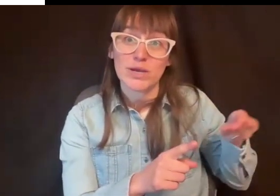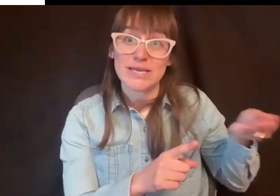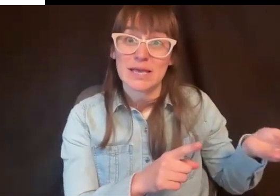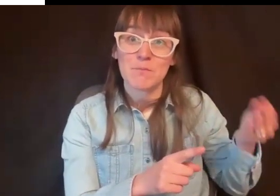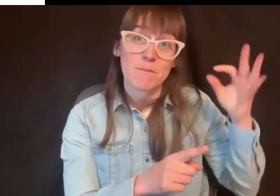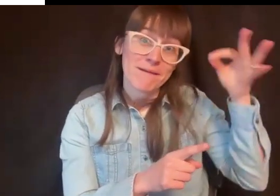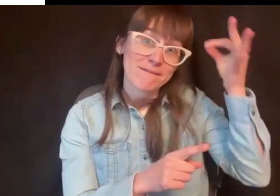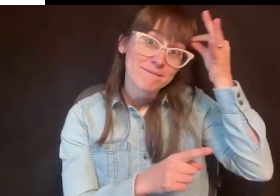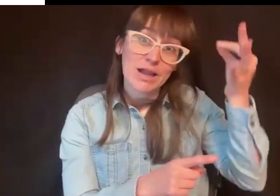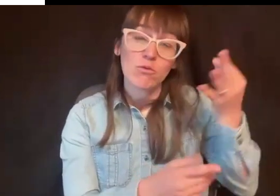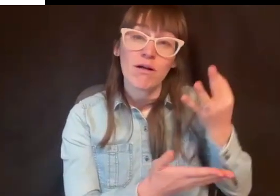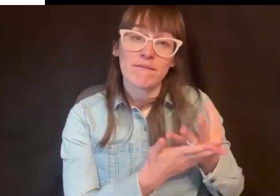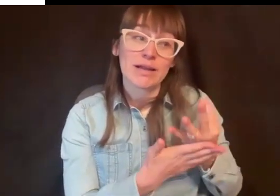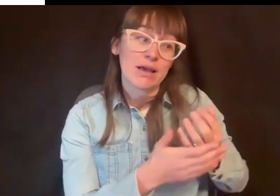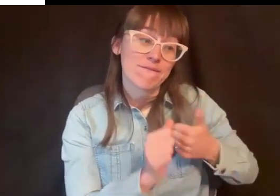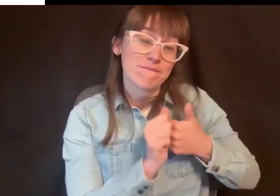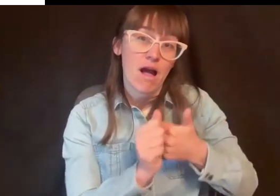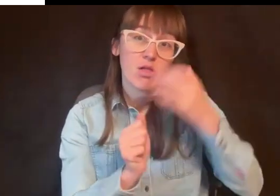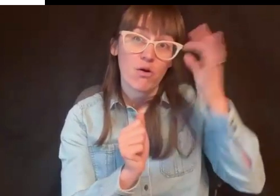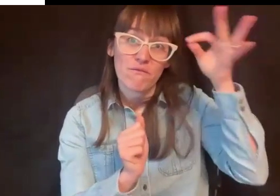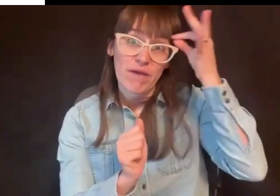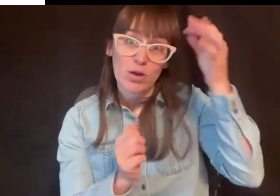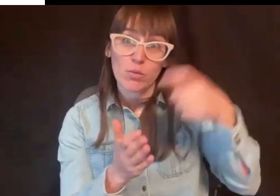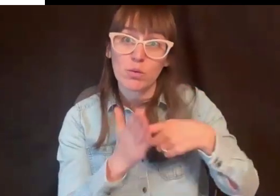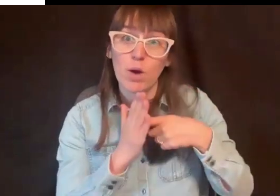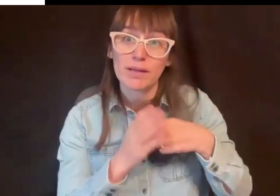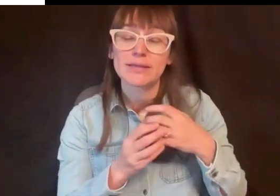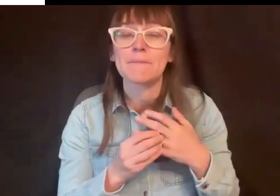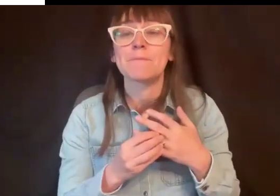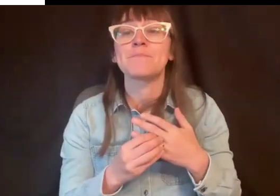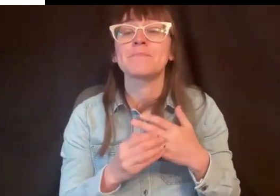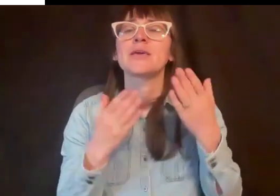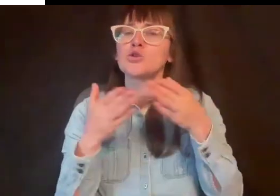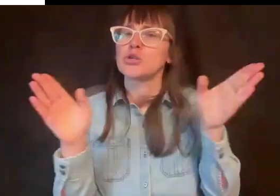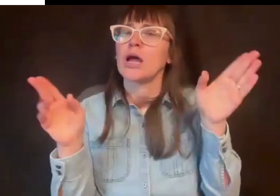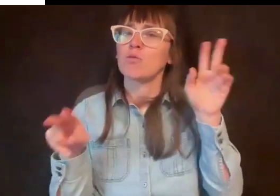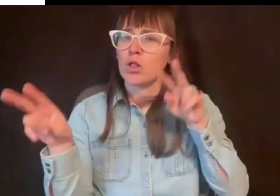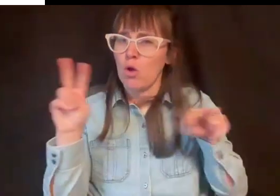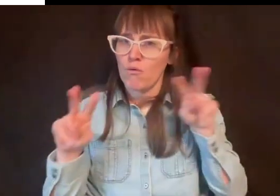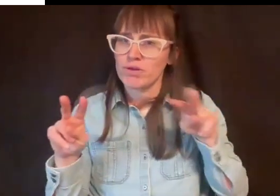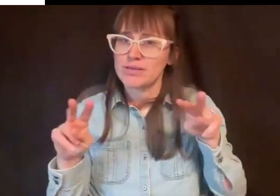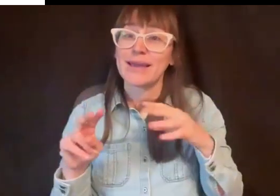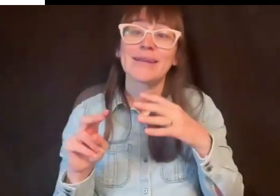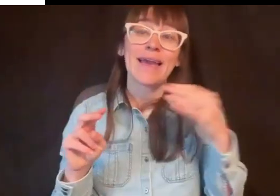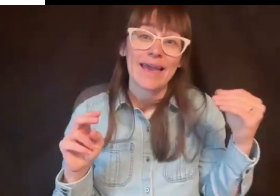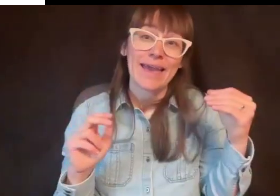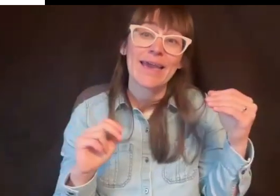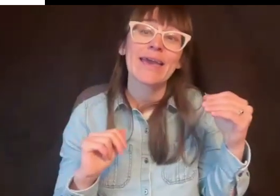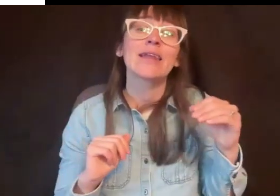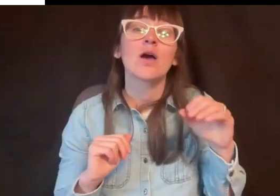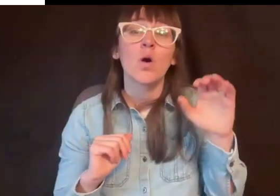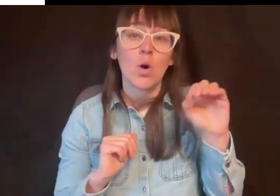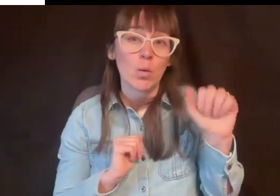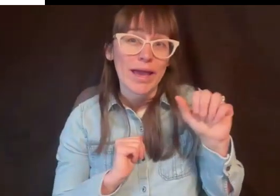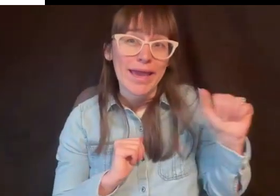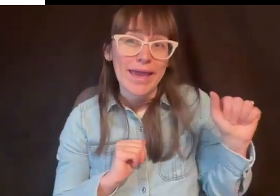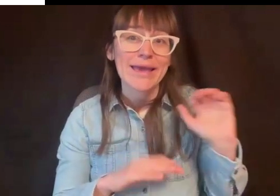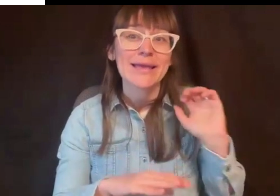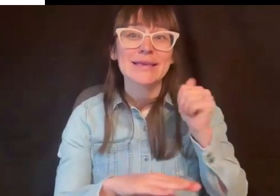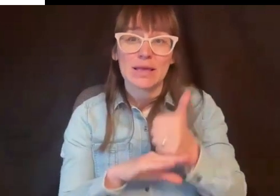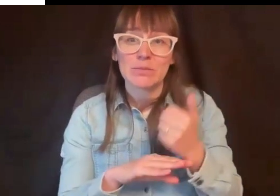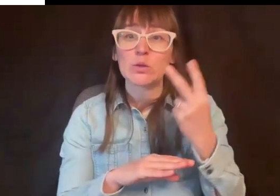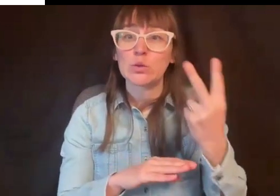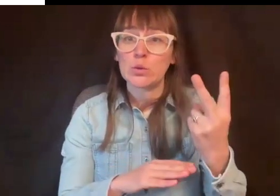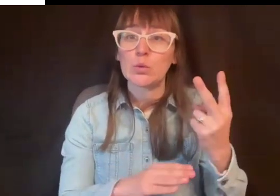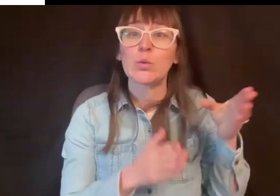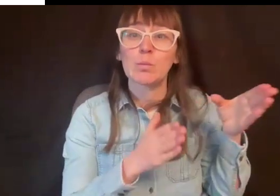federal requirements. Beyond general oversight responsibilities, the Old Americans Act establishes two mechanisms for SUAs to